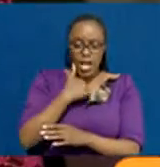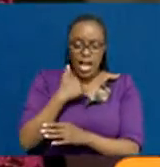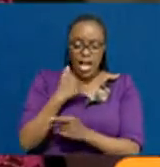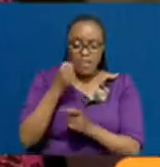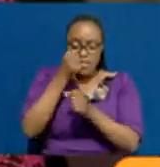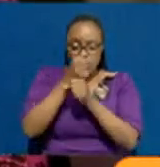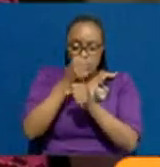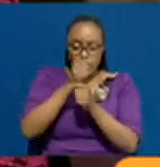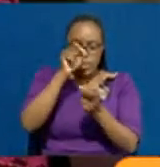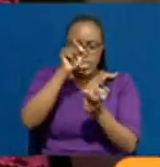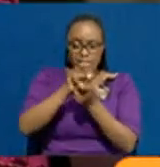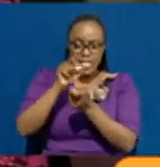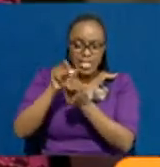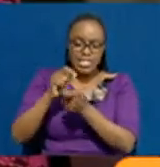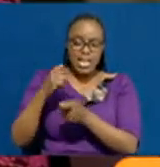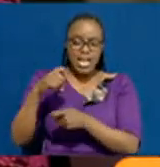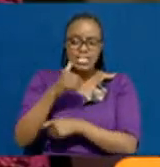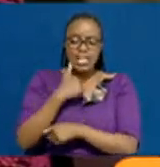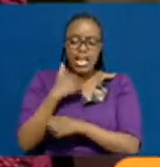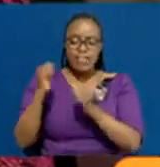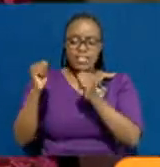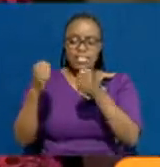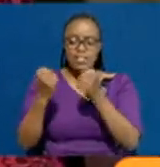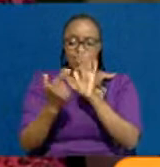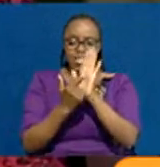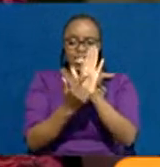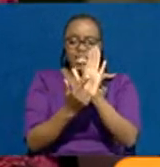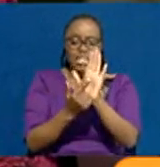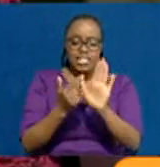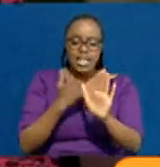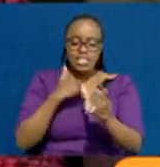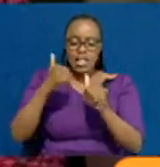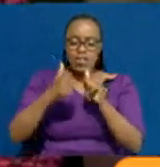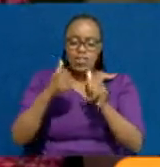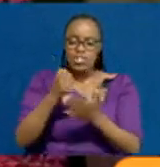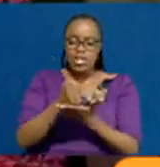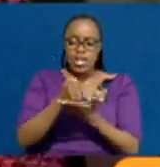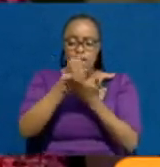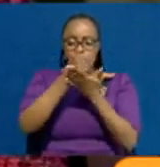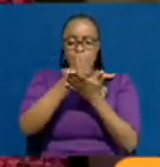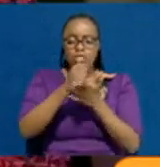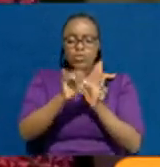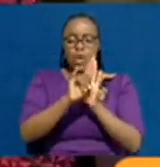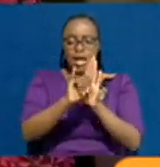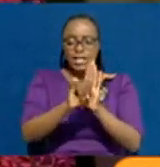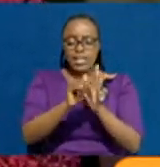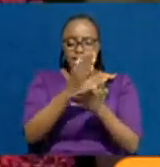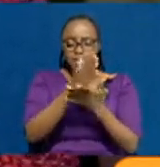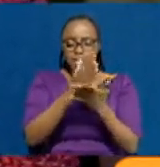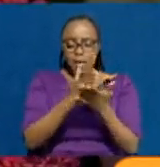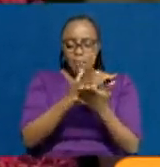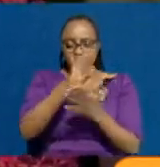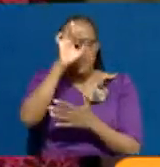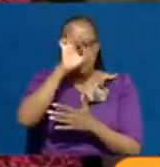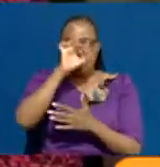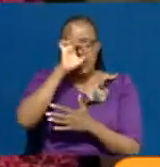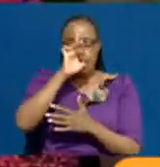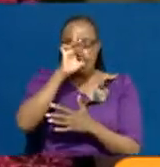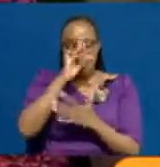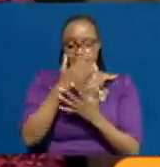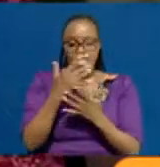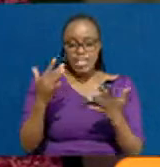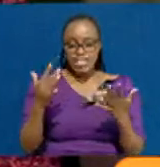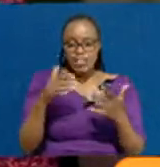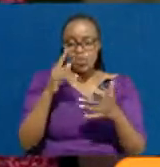are conducted, we have safety indicators that help to identify some serious events